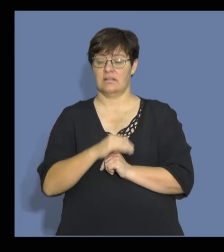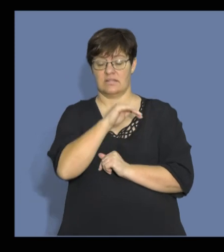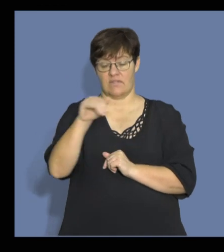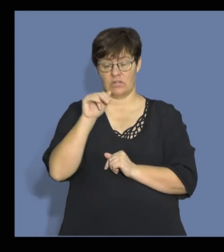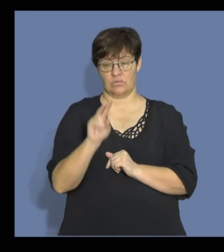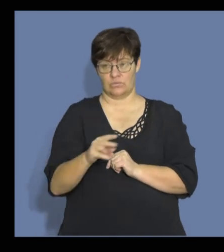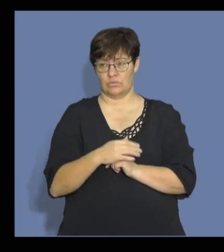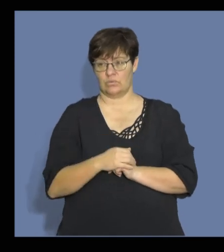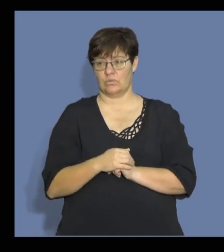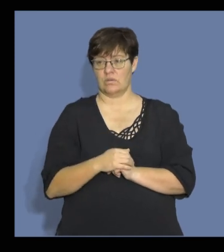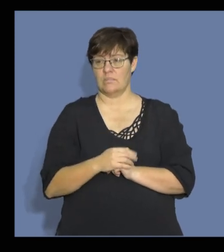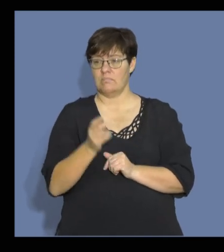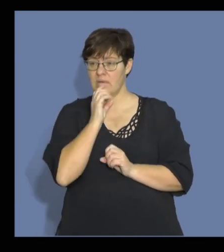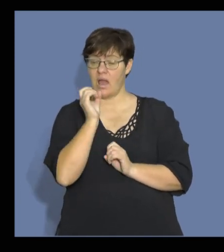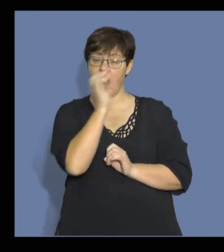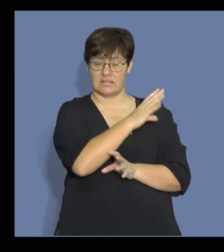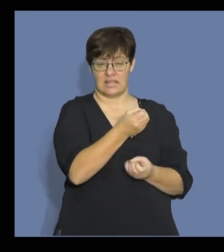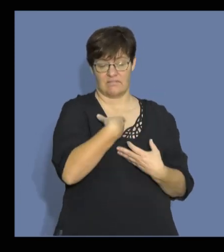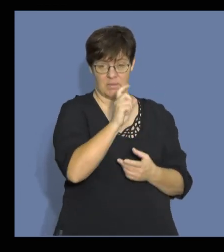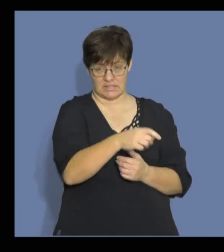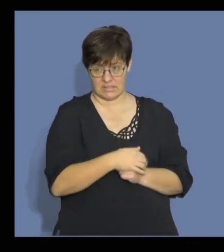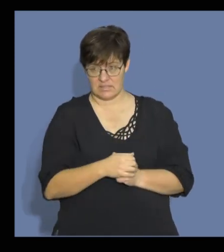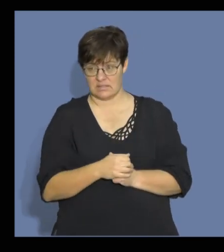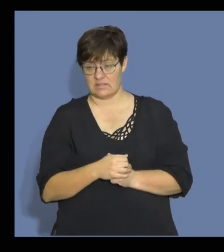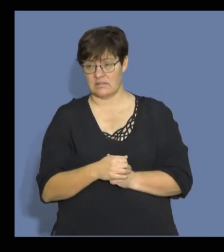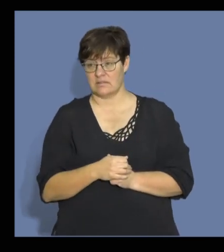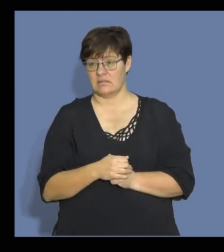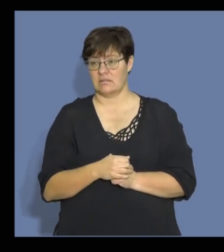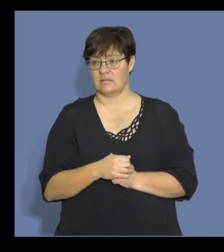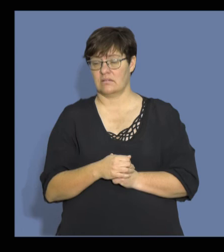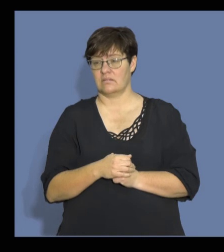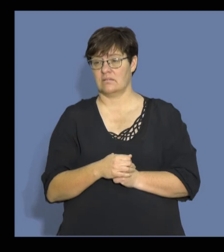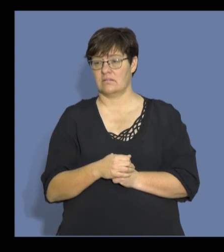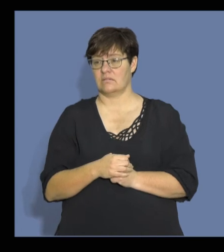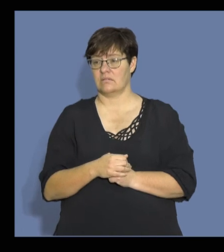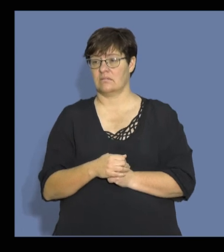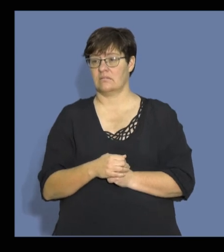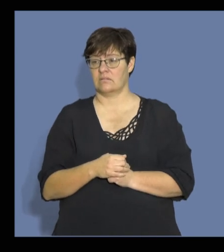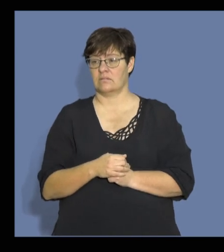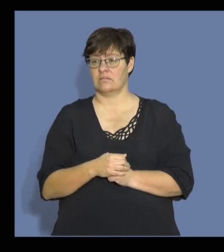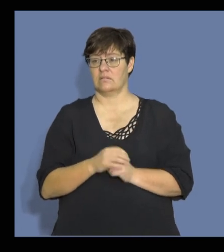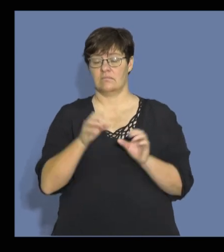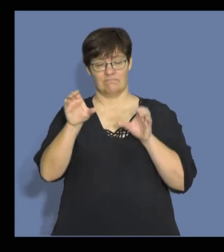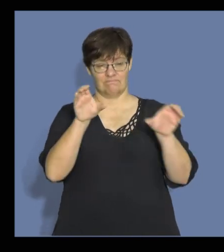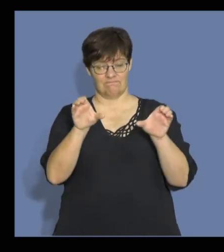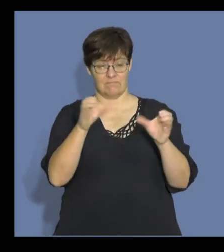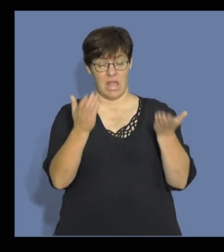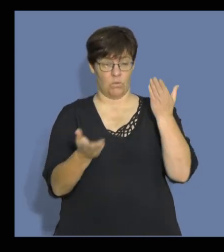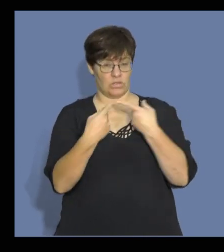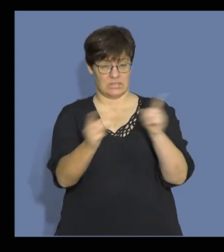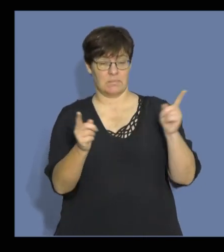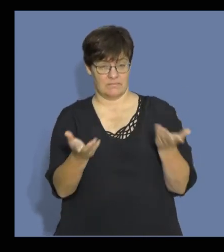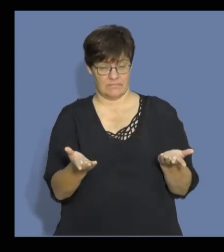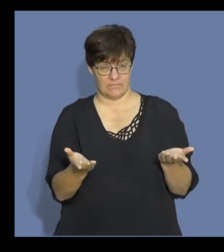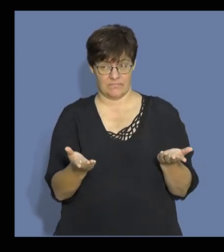divide that by 2, and that must give me my answer. Now, this, in effect, is 2 separate